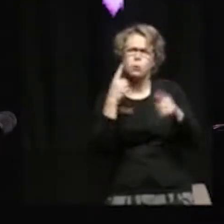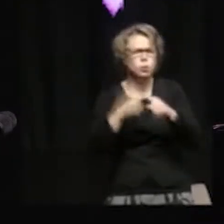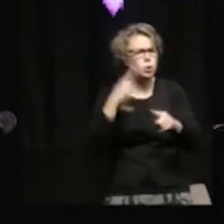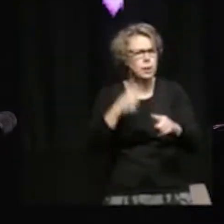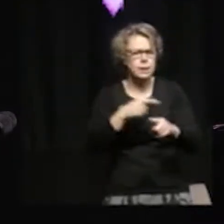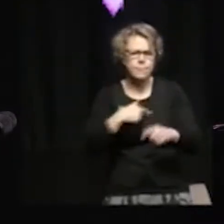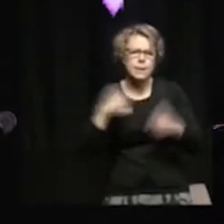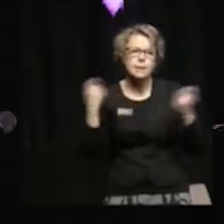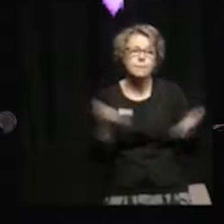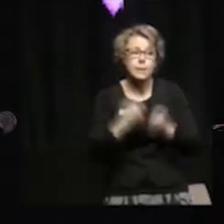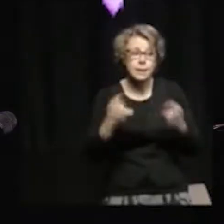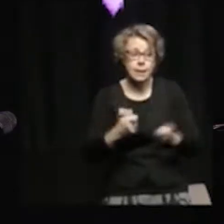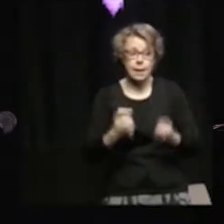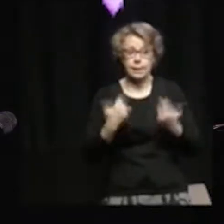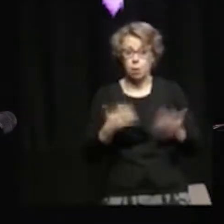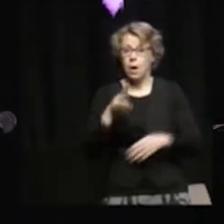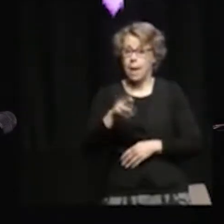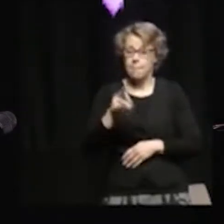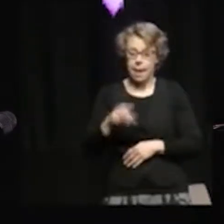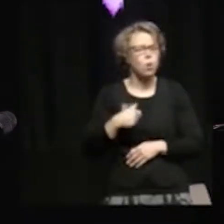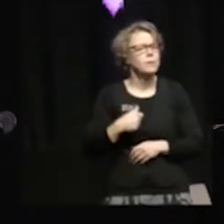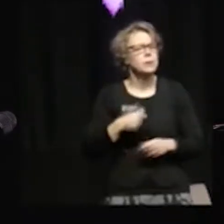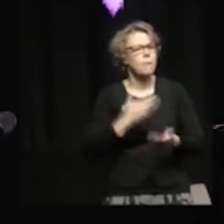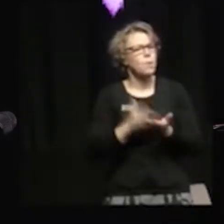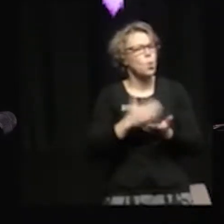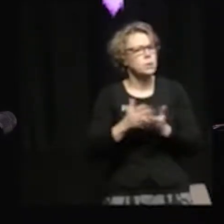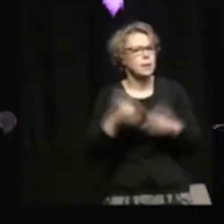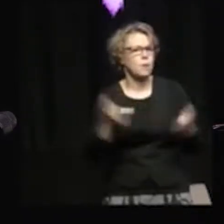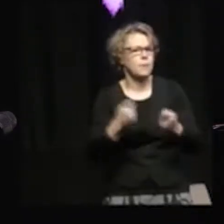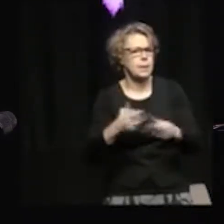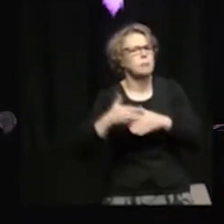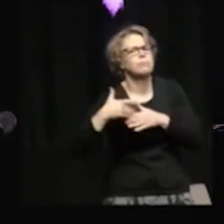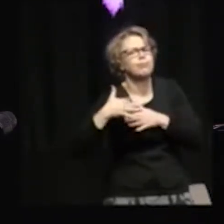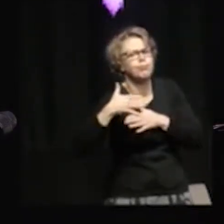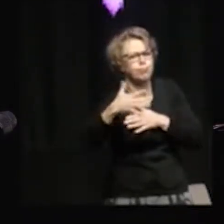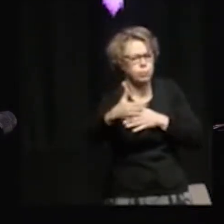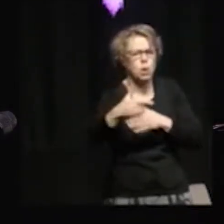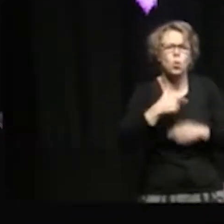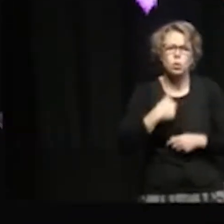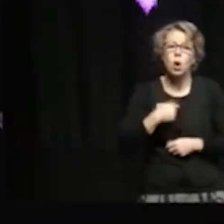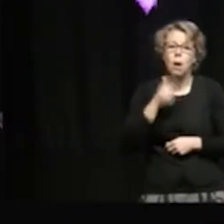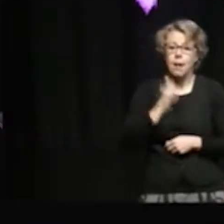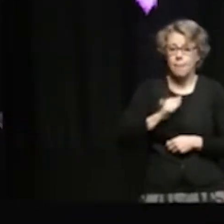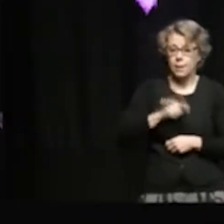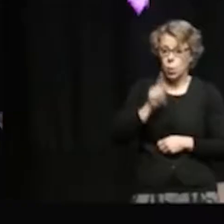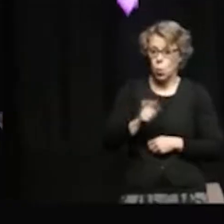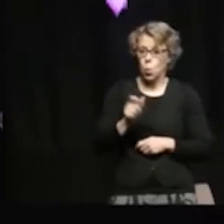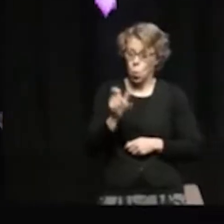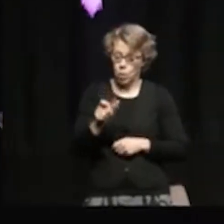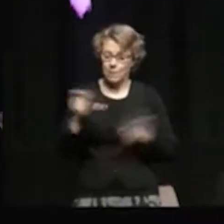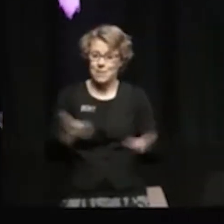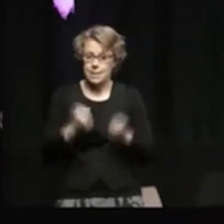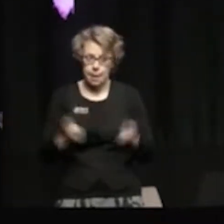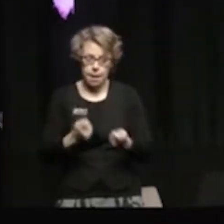themes today of M.R. Dagarna and continue to celebrate them long after the days are over, and I use the word celebrate.